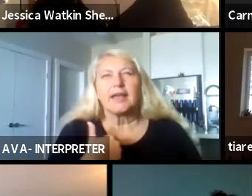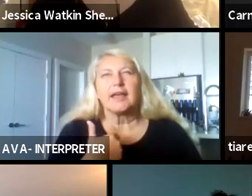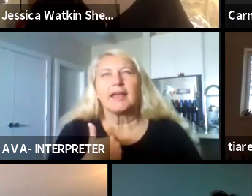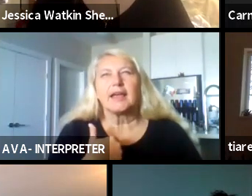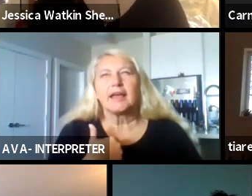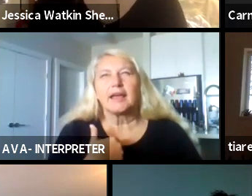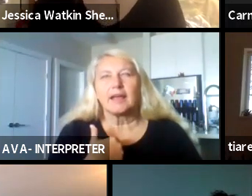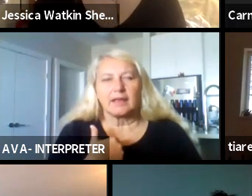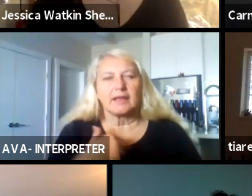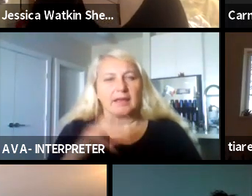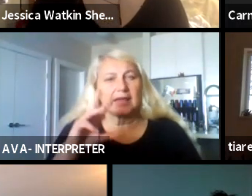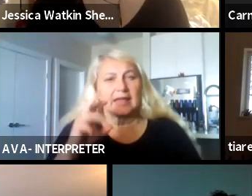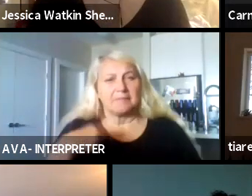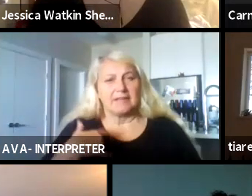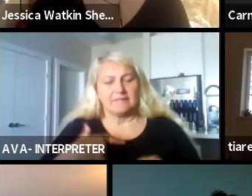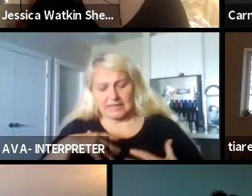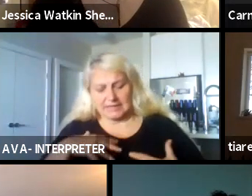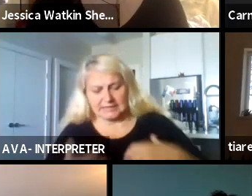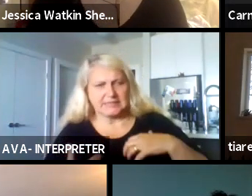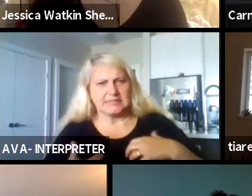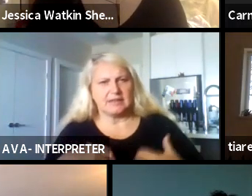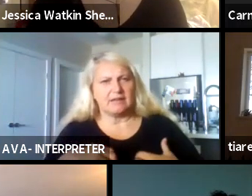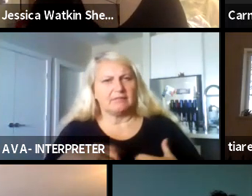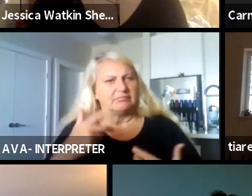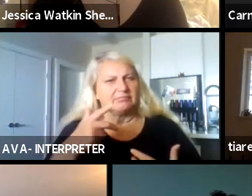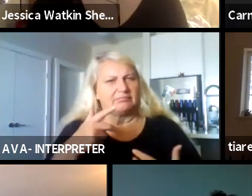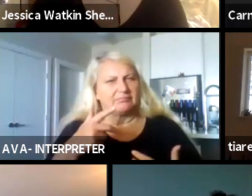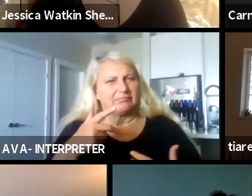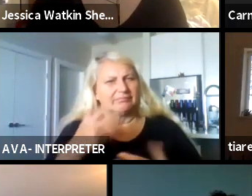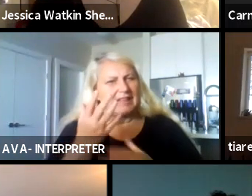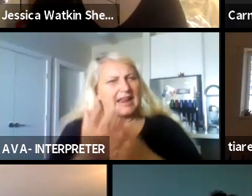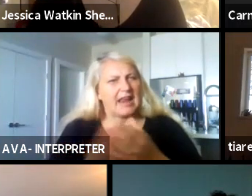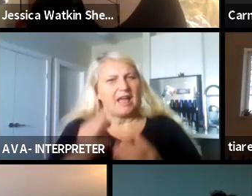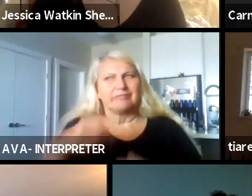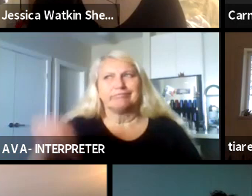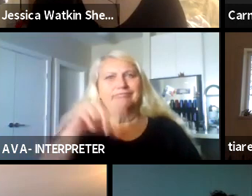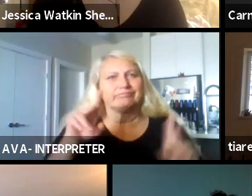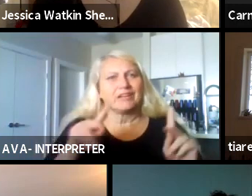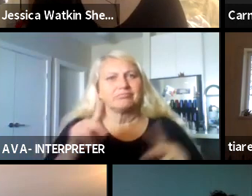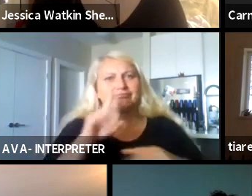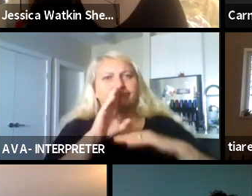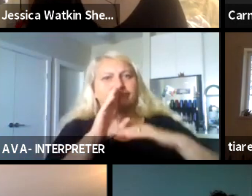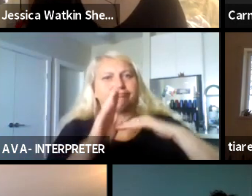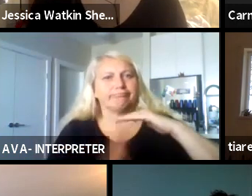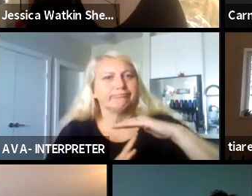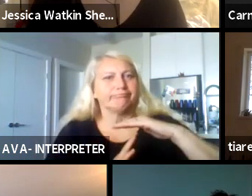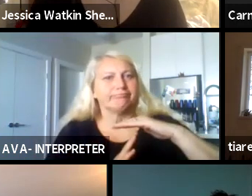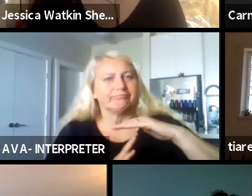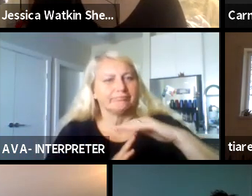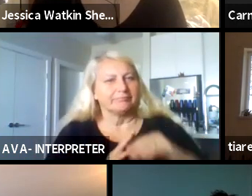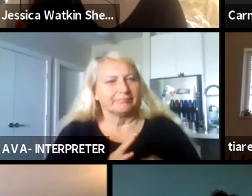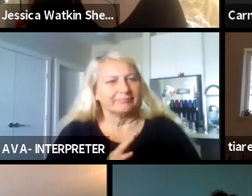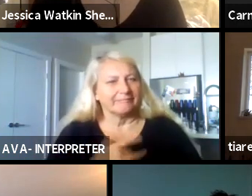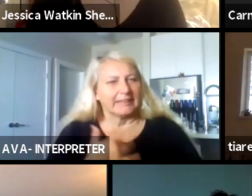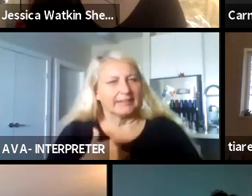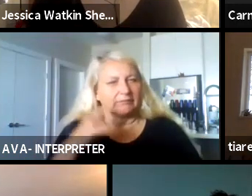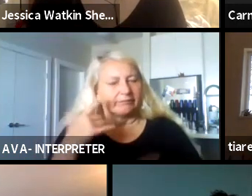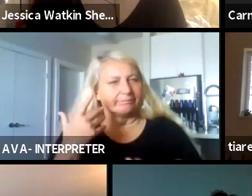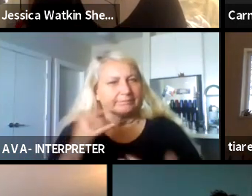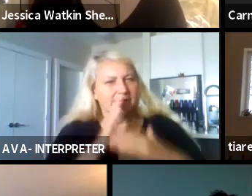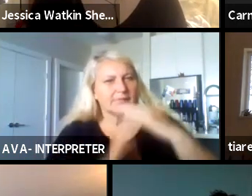I feel unsettled by the lack of humility in these online presentation spaces, not for myself